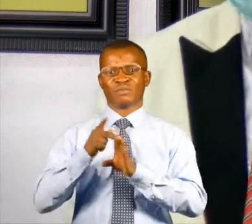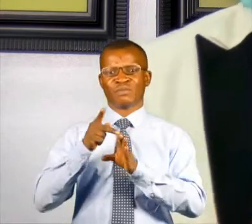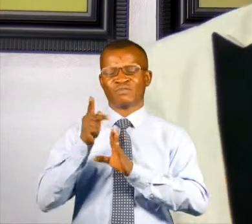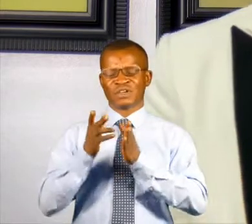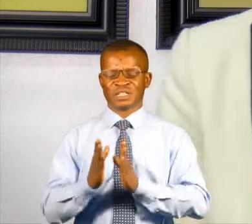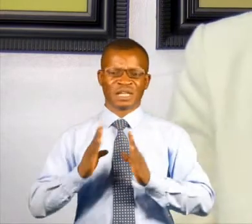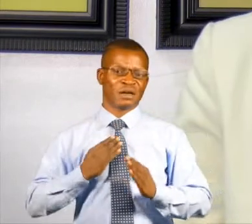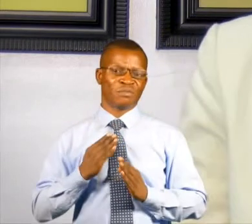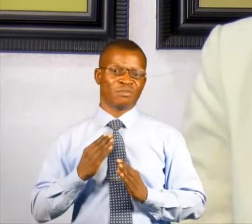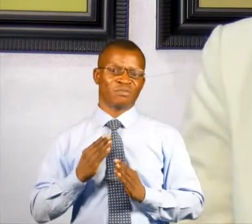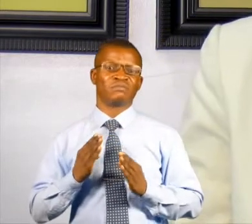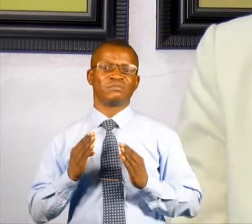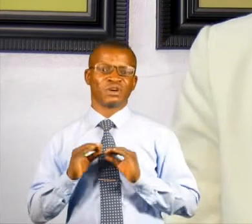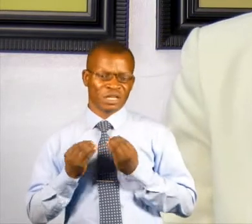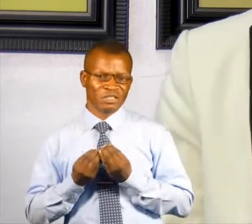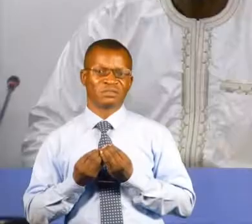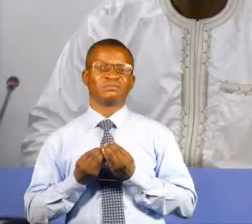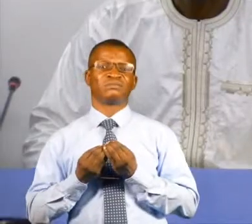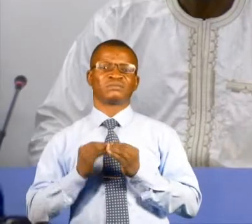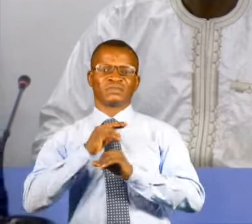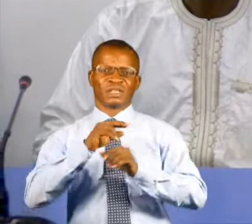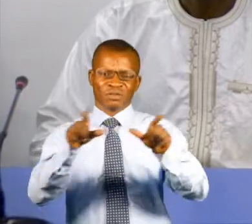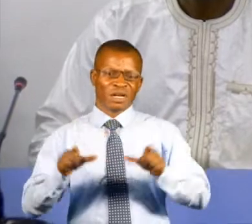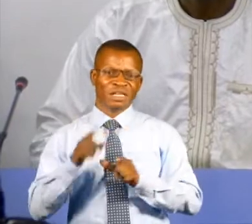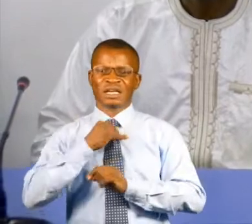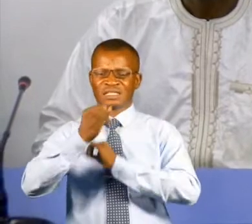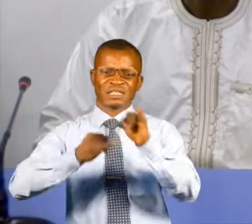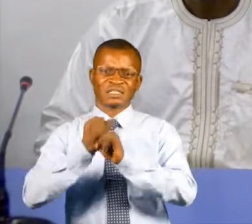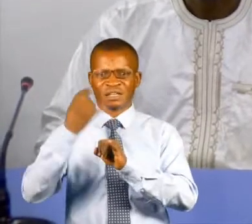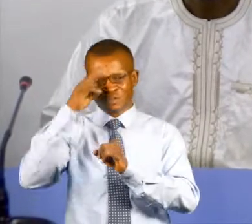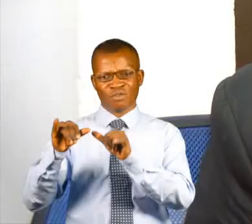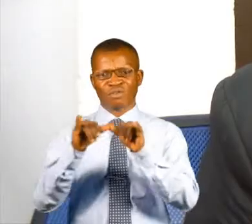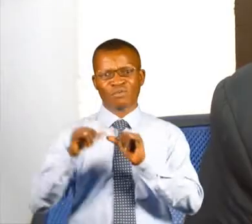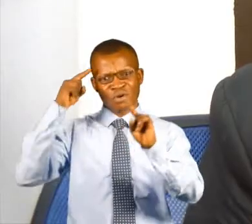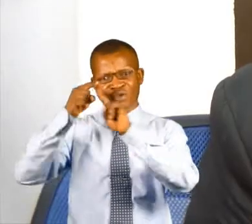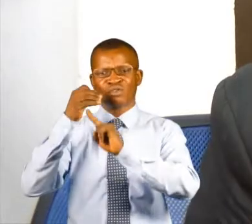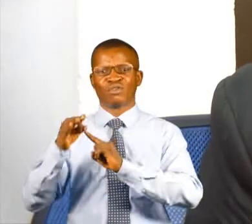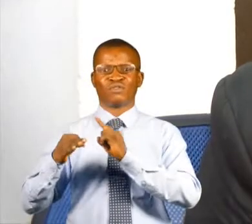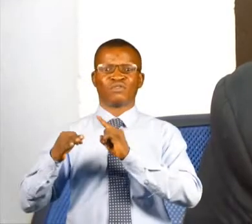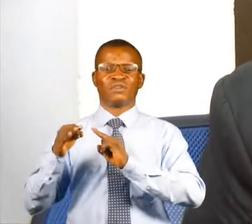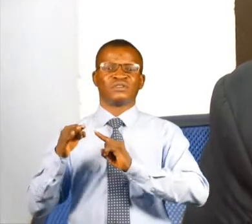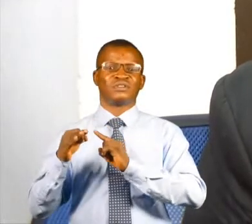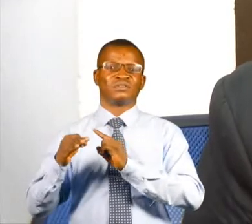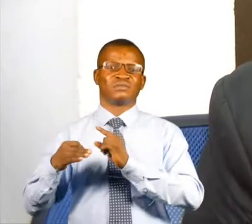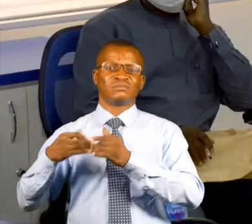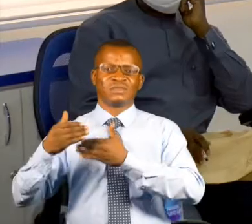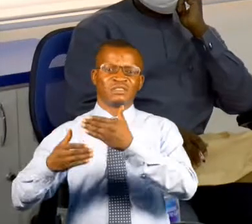bodies nationally and internationally for the common good of humanity and generations to come.